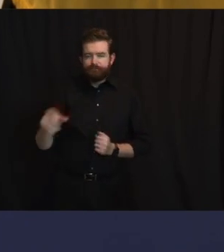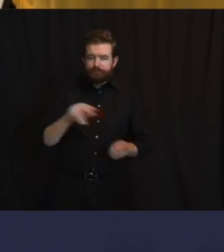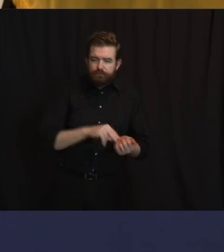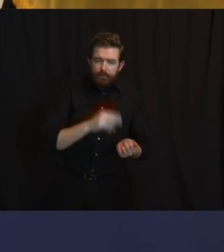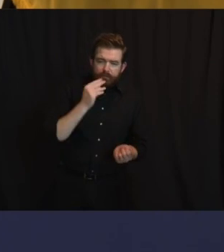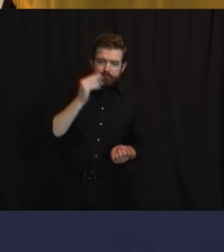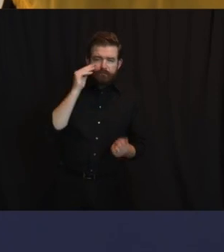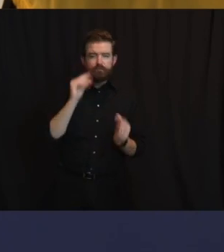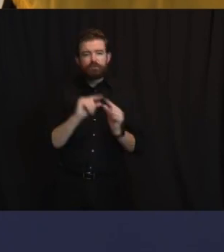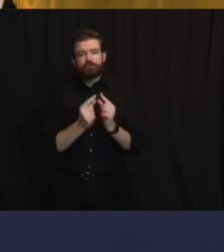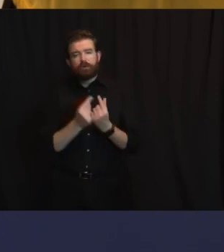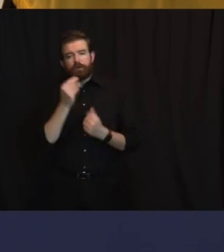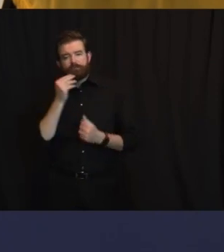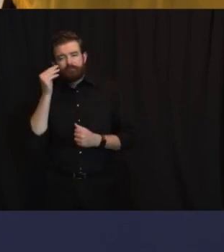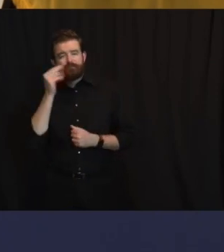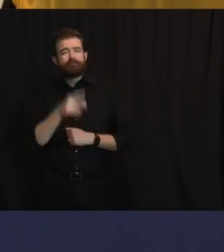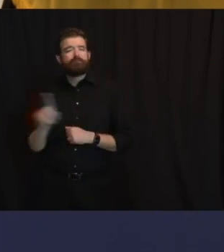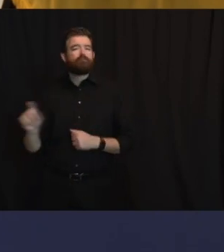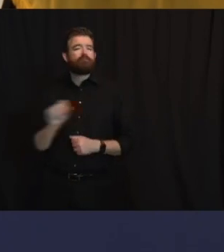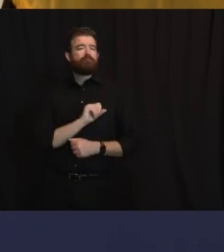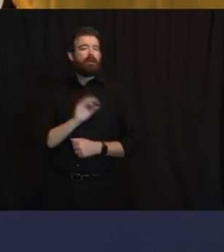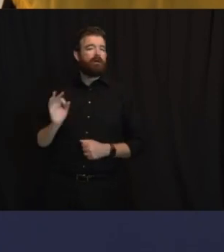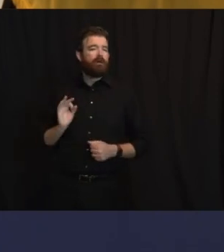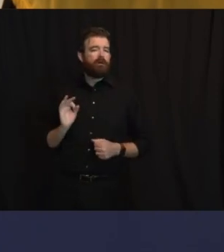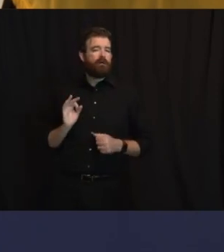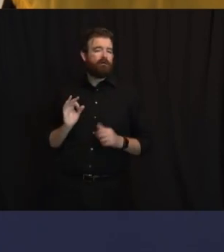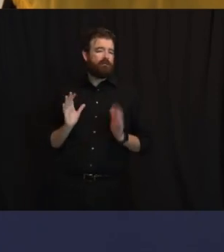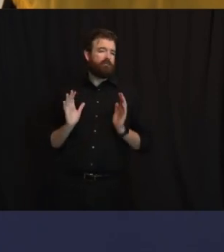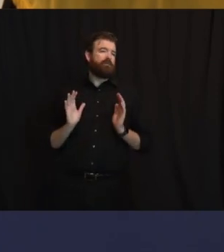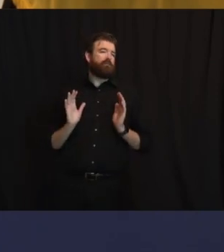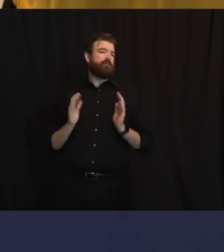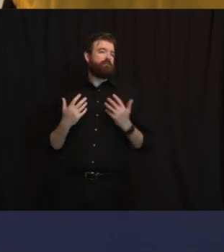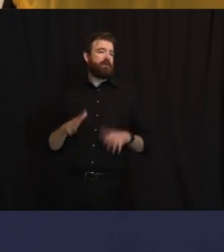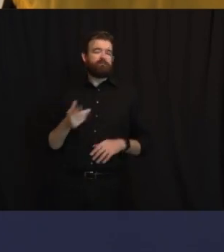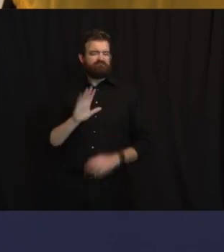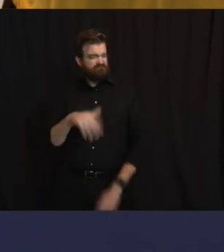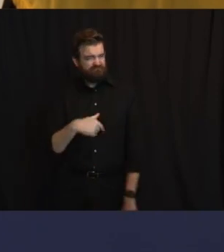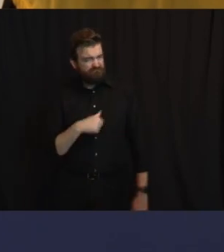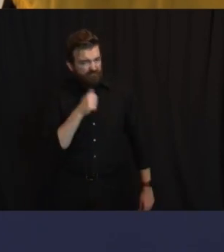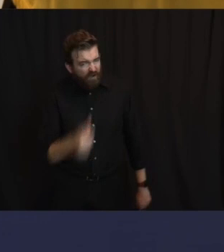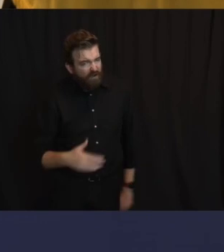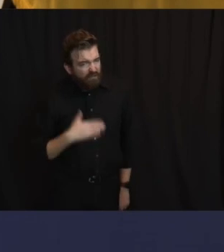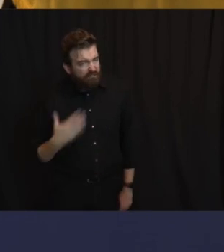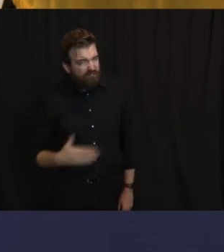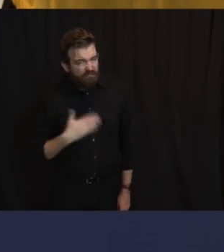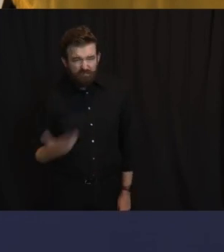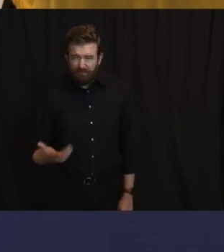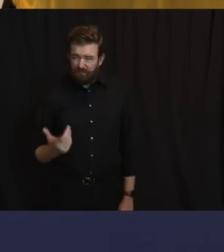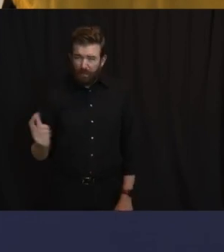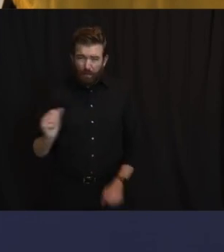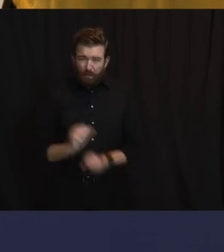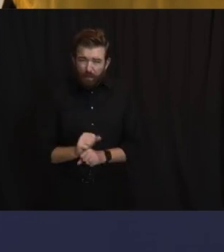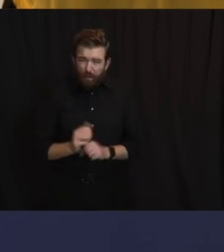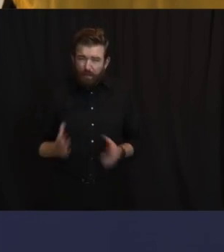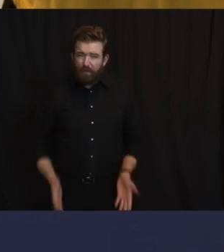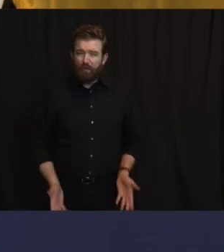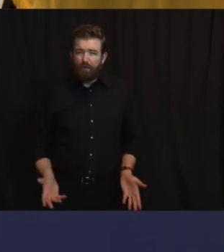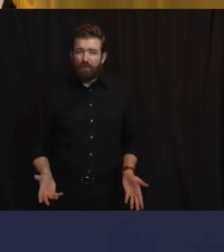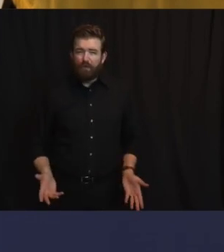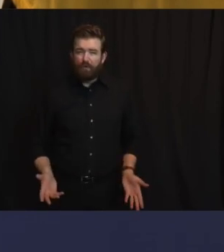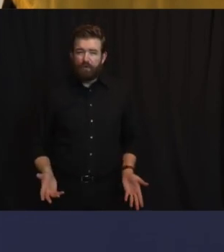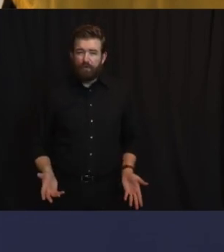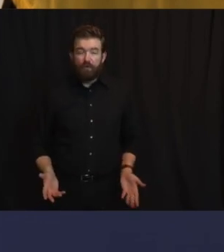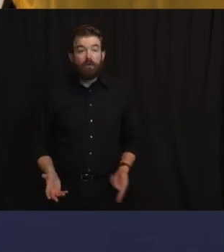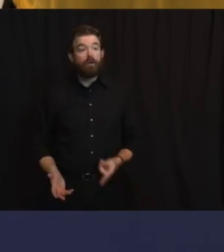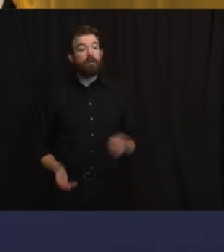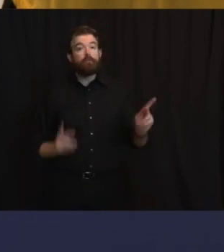Just unequivocally not happy with the take-up on workers in long-term care. We're extremely happy with the take-up